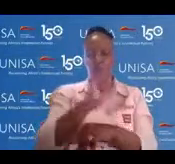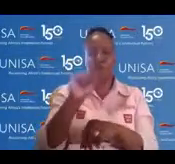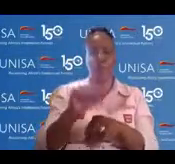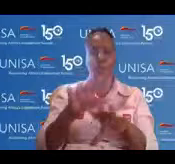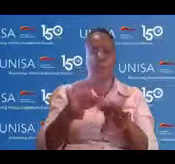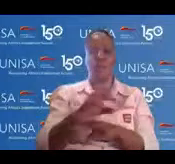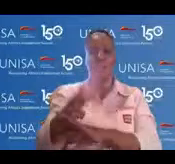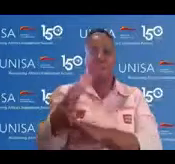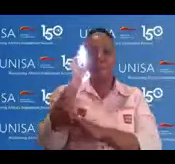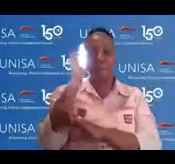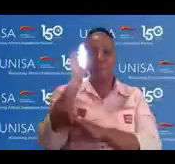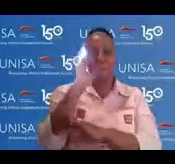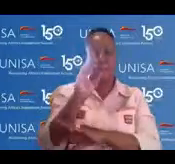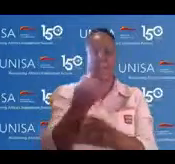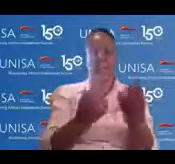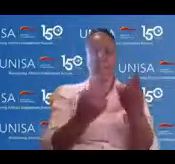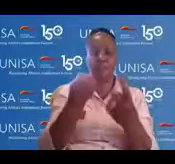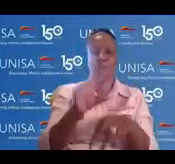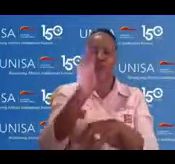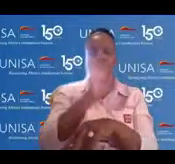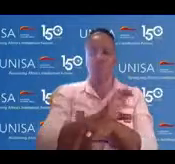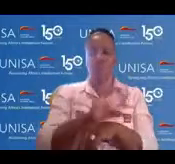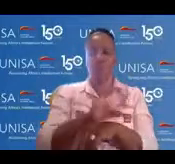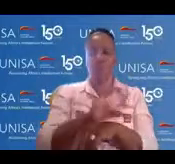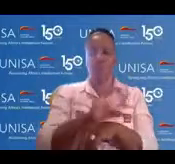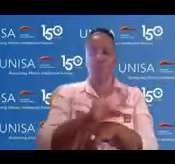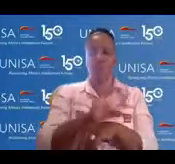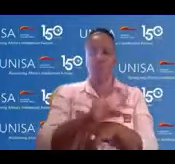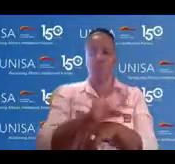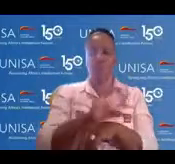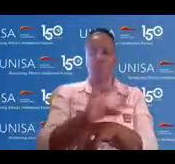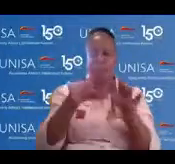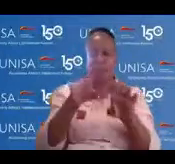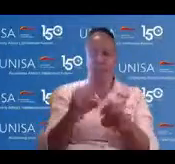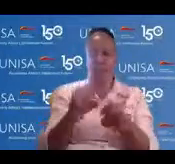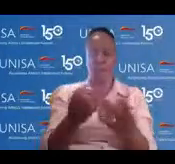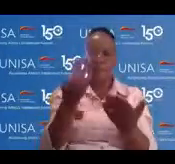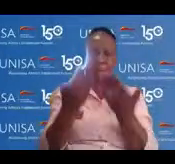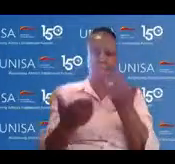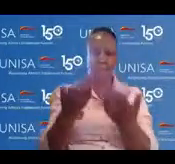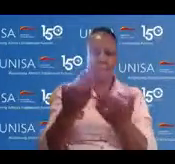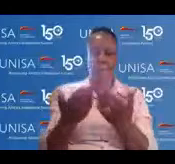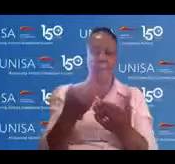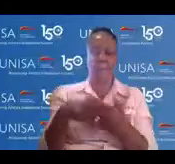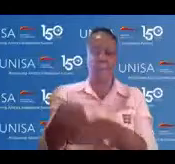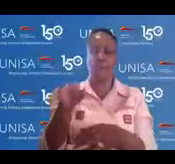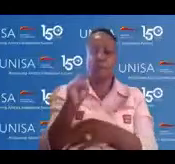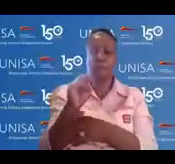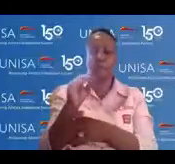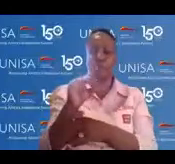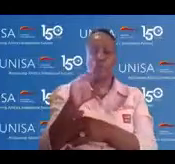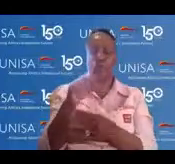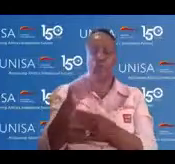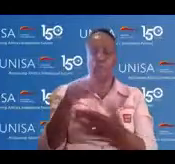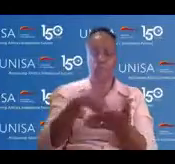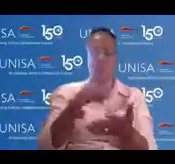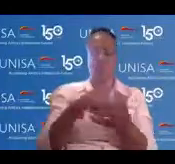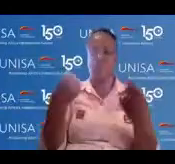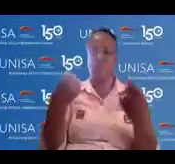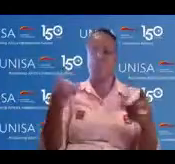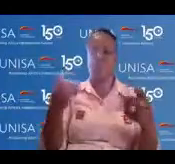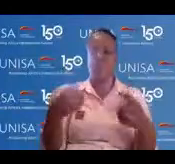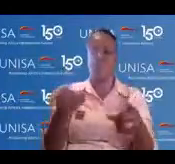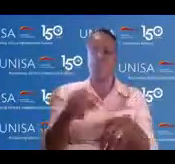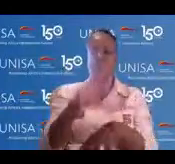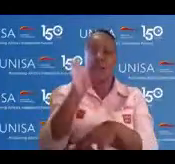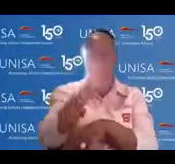own instance for exams. So if you perhaps have modules from two different colleges, remember you will